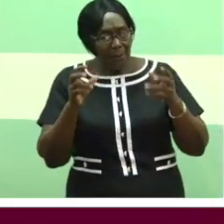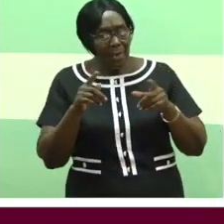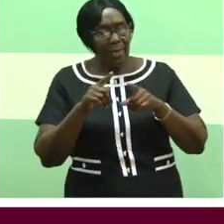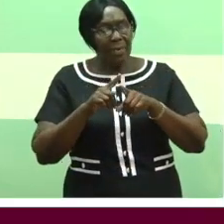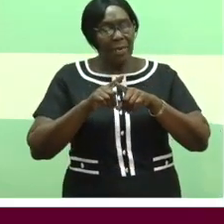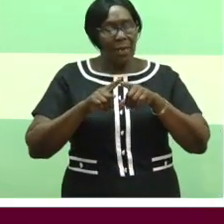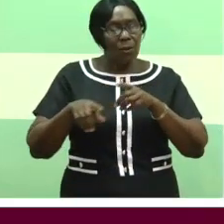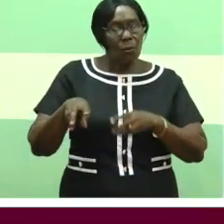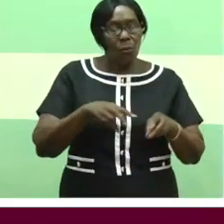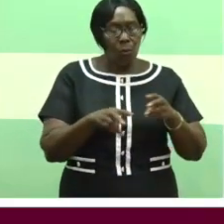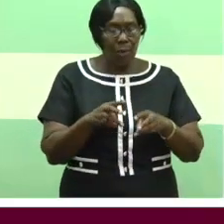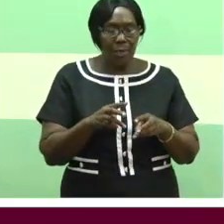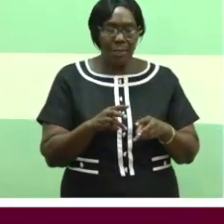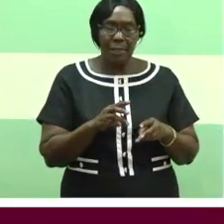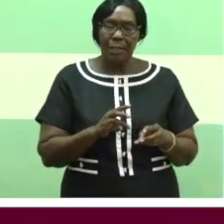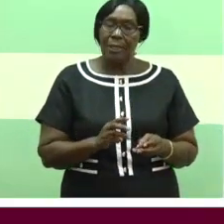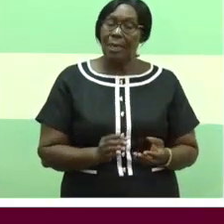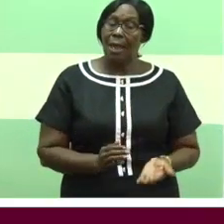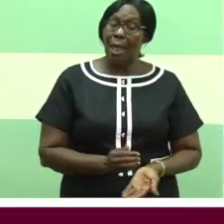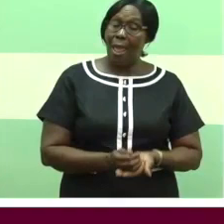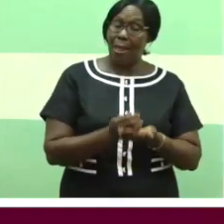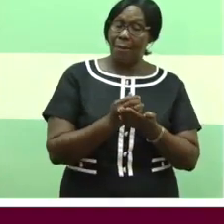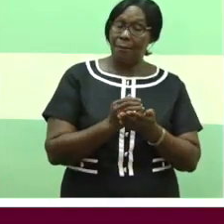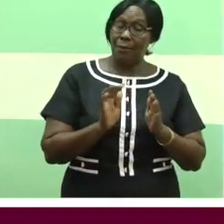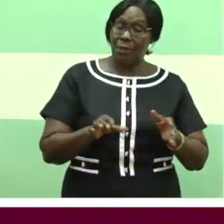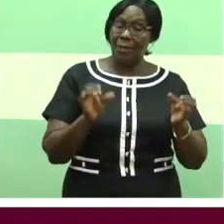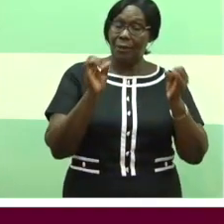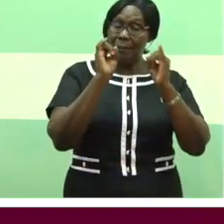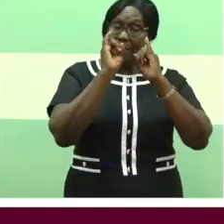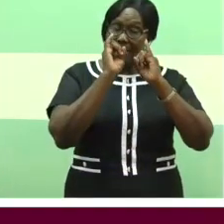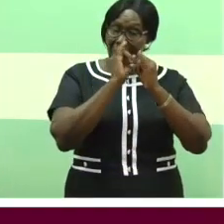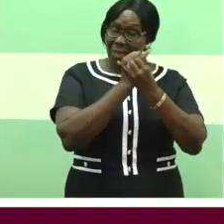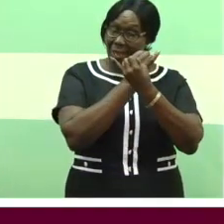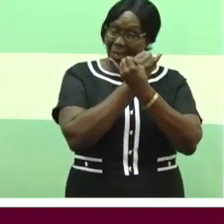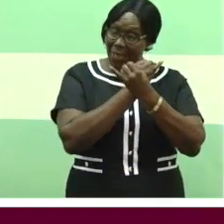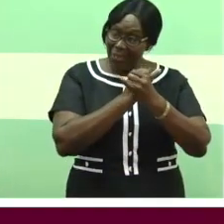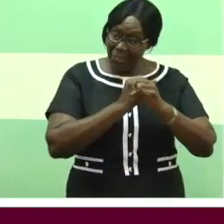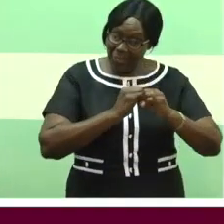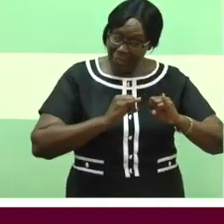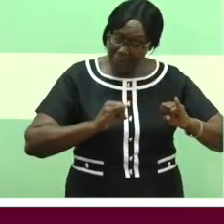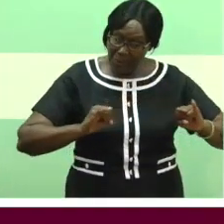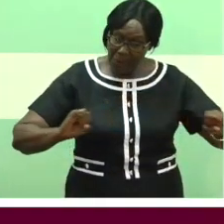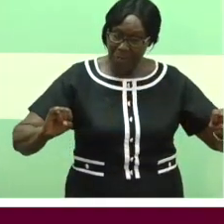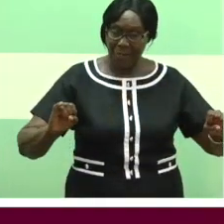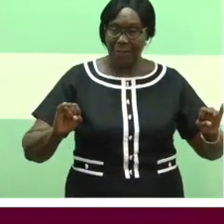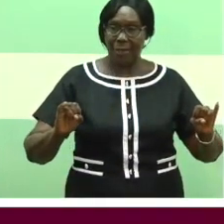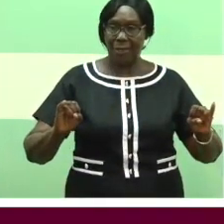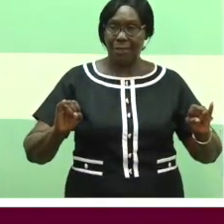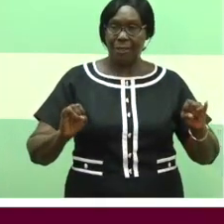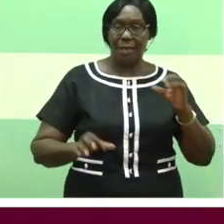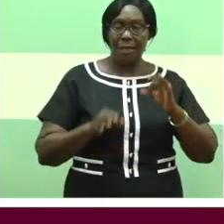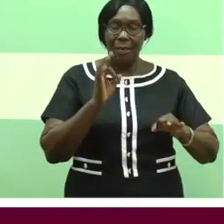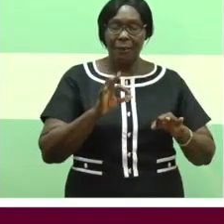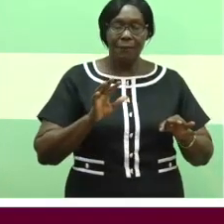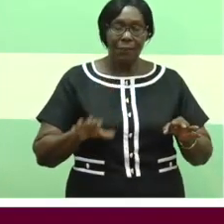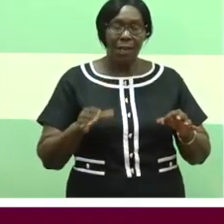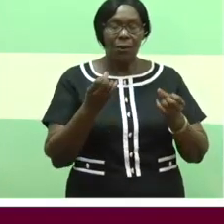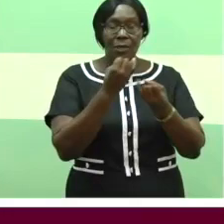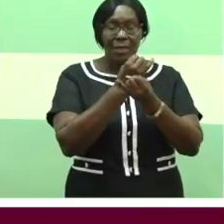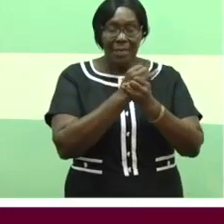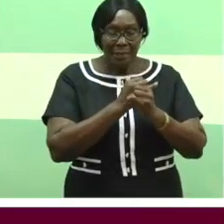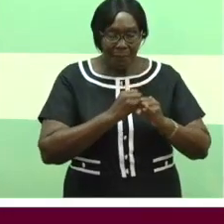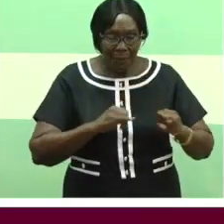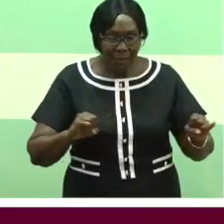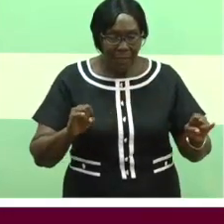ways. Right? Independence. Now, when we have children who are independent learners, it helps us, the